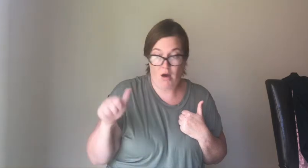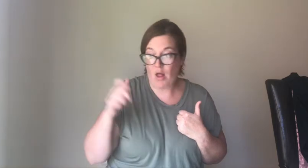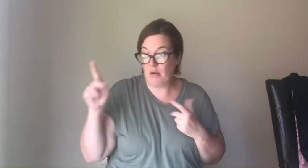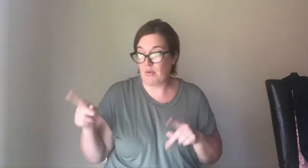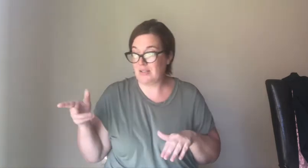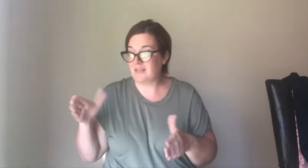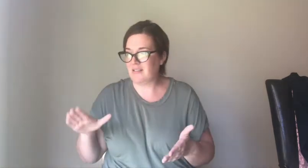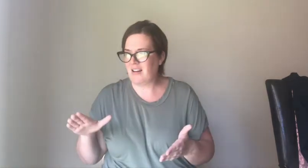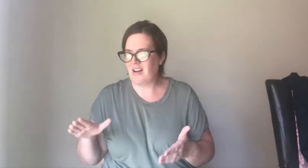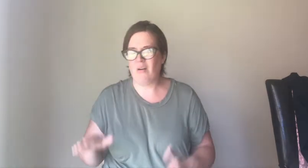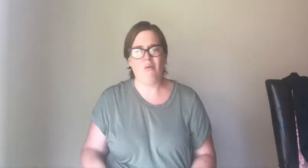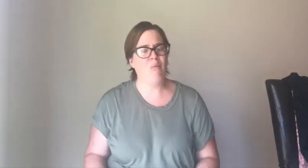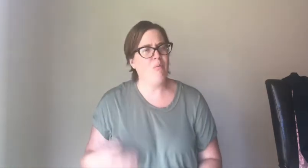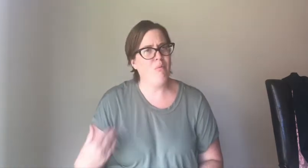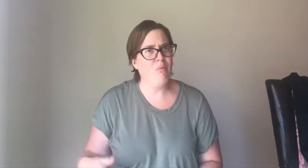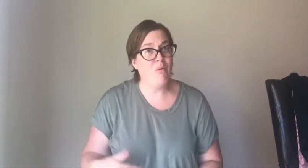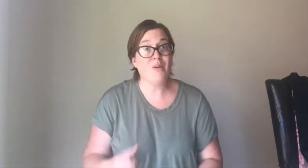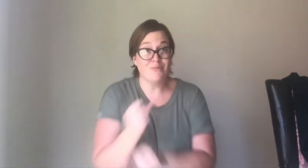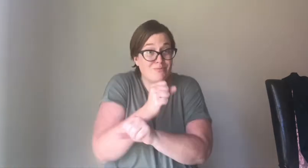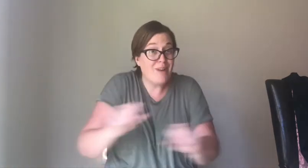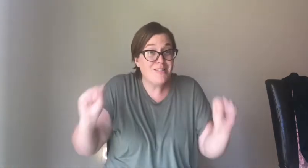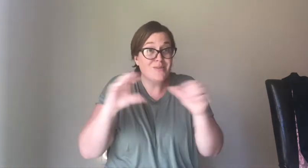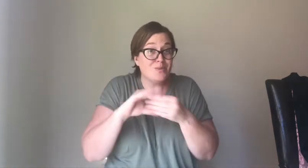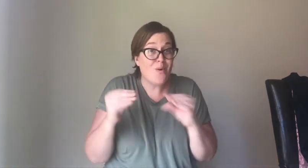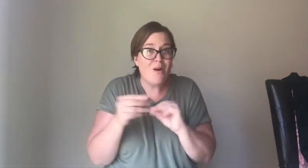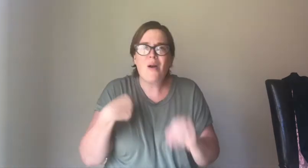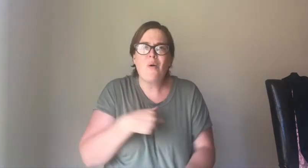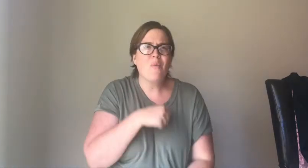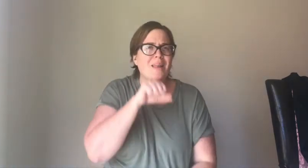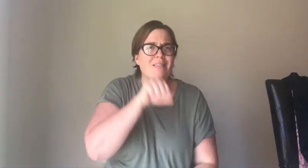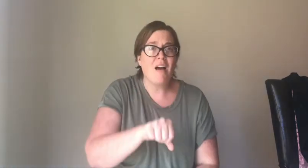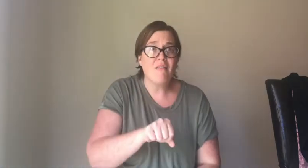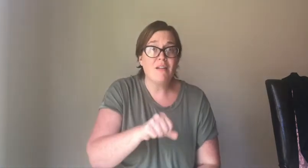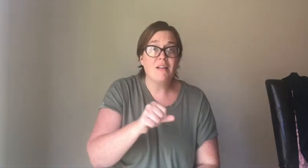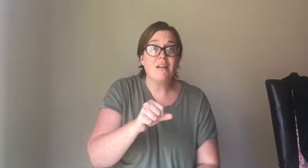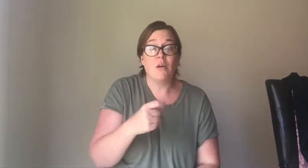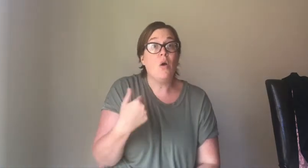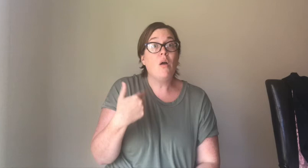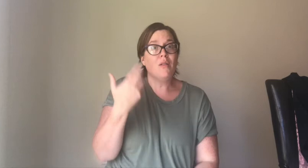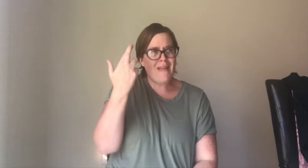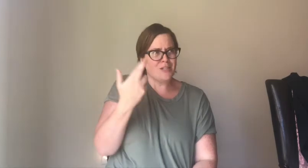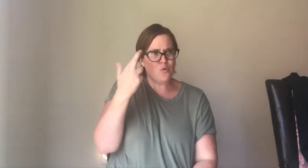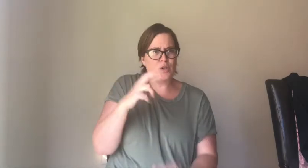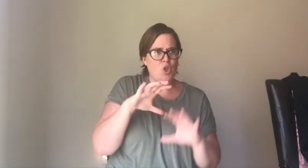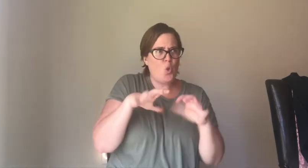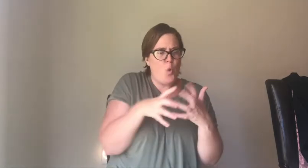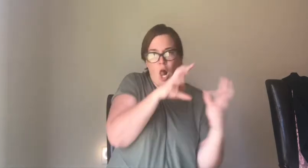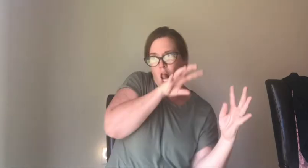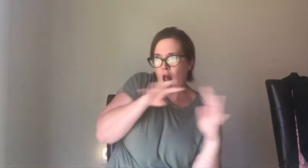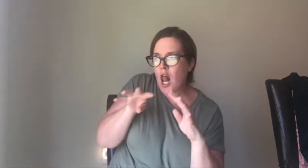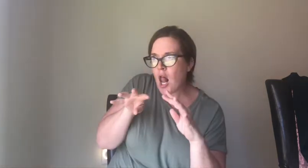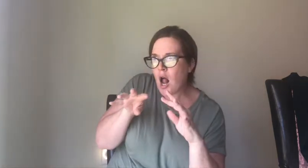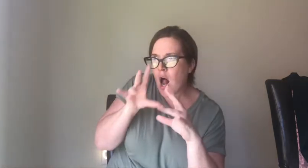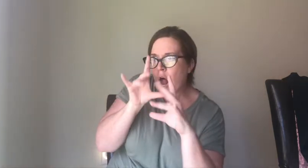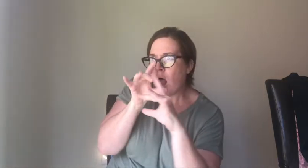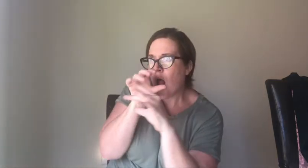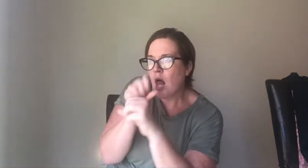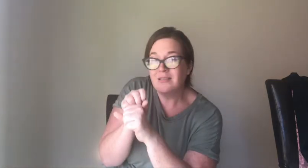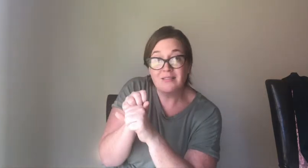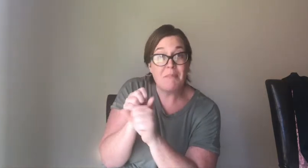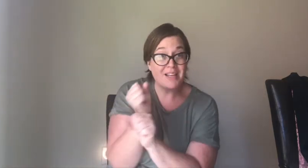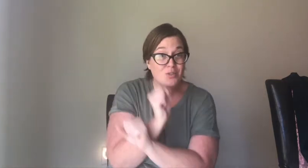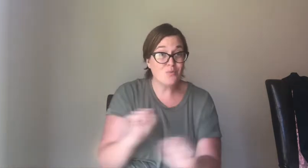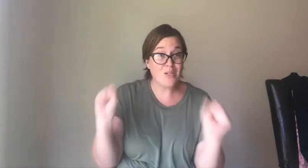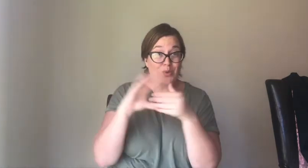23rd. That kid is gone forever. And he will always be a little bit different. He'll always be a little bit